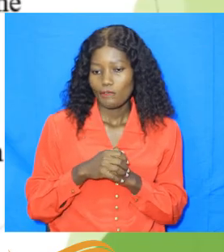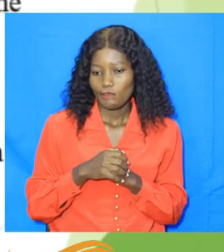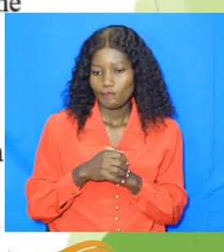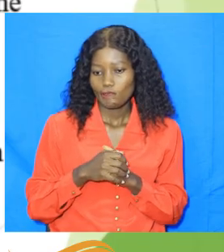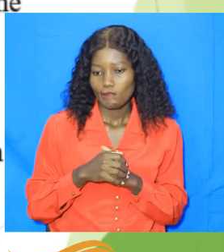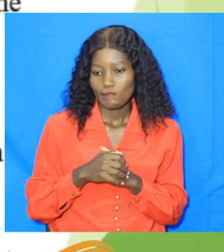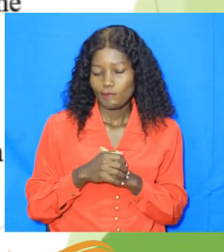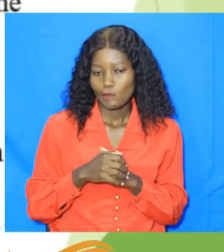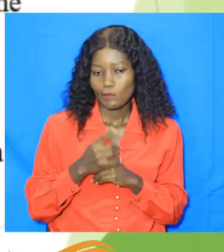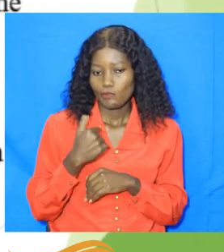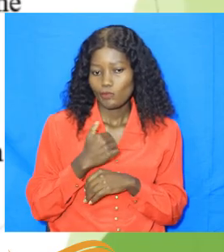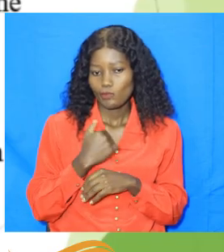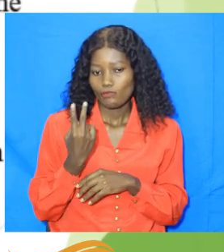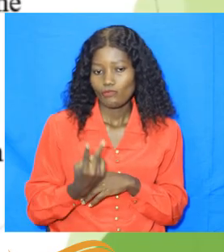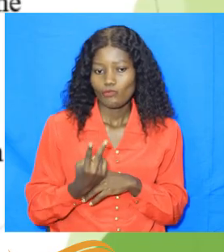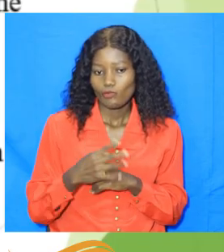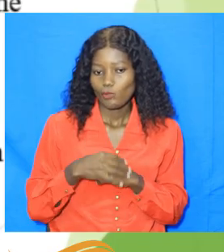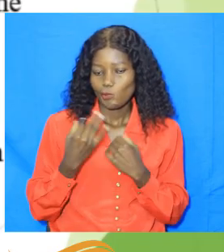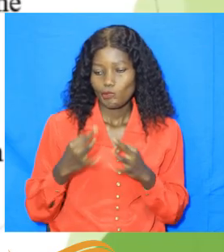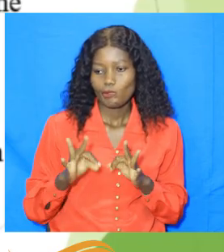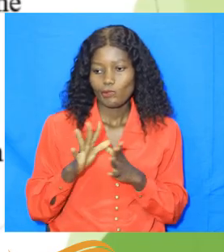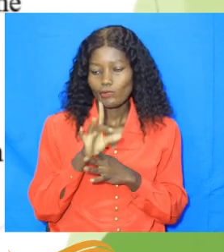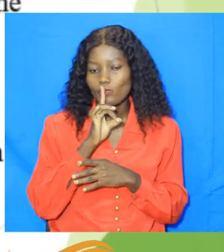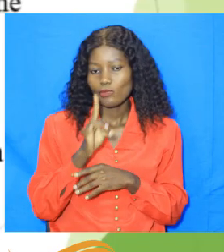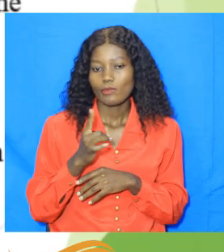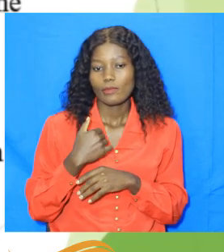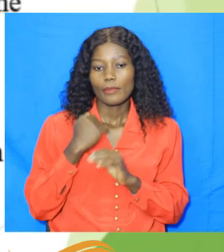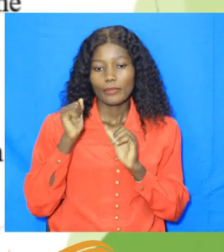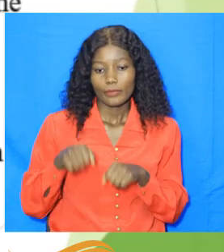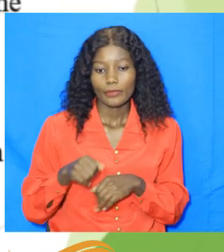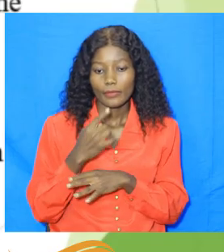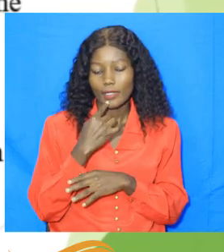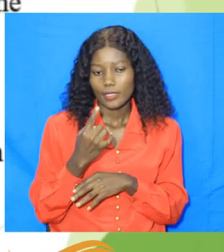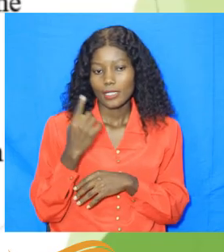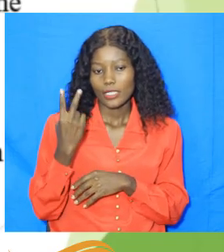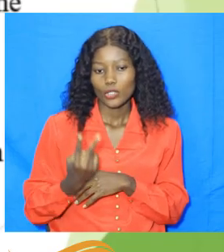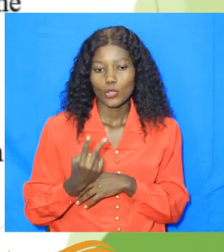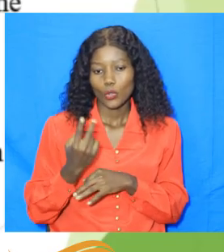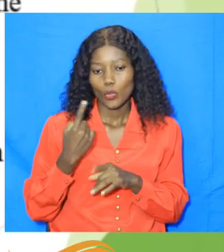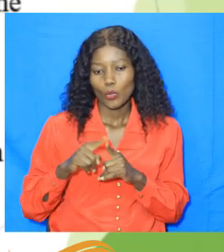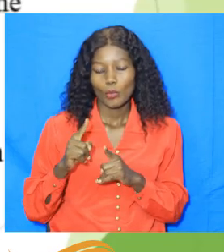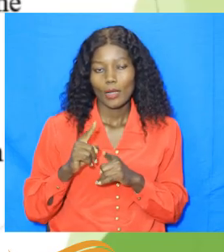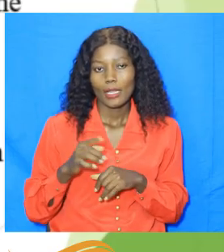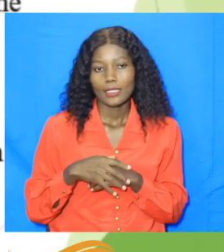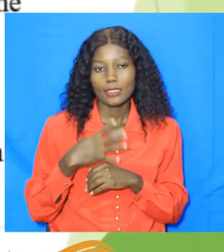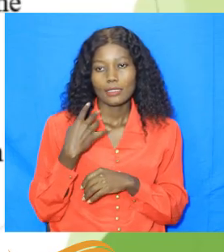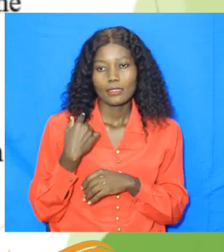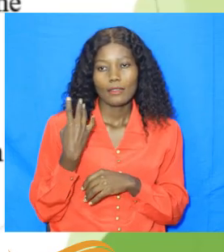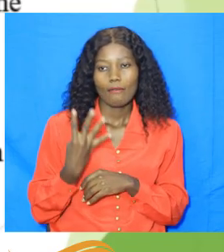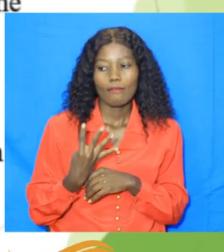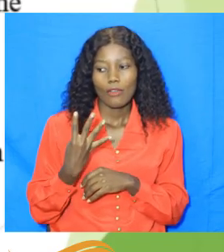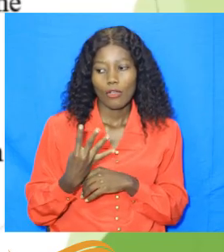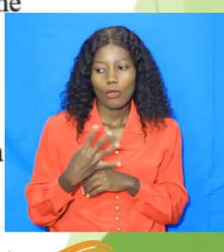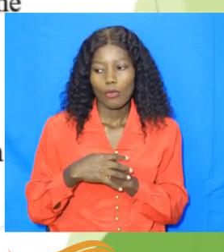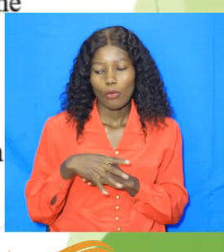we have two official warnings. I can say two, but somehow there are four